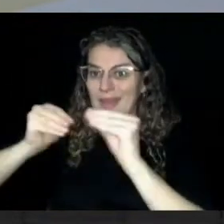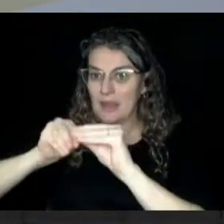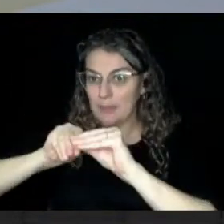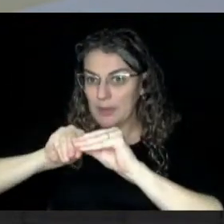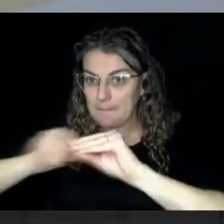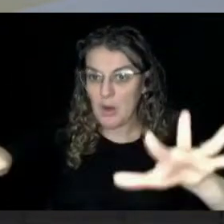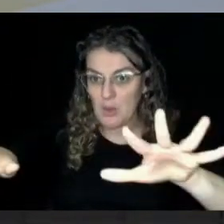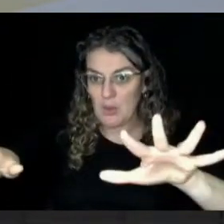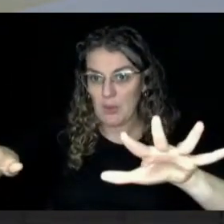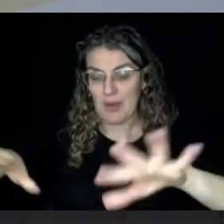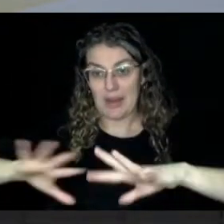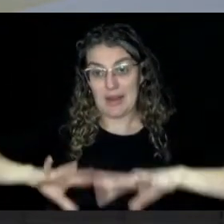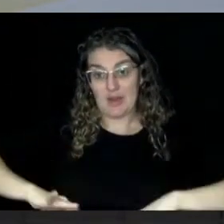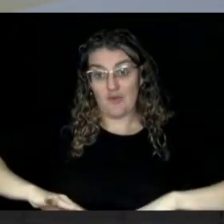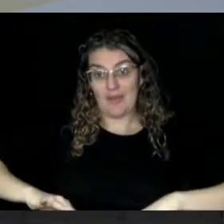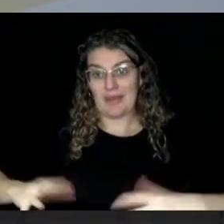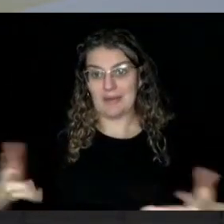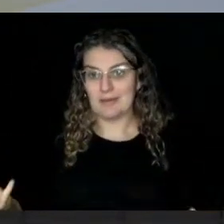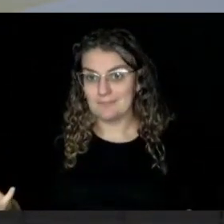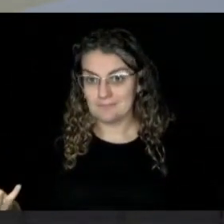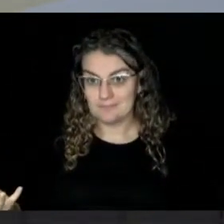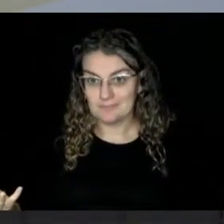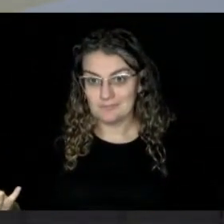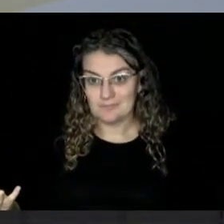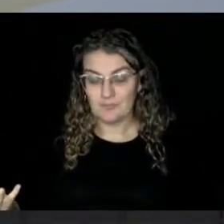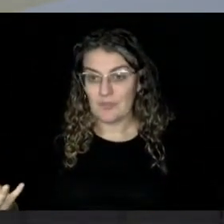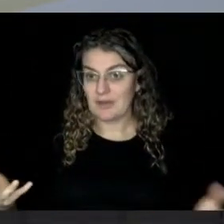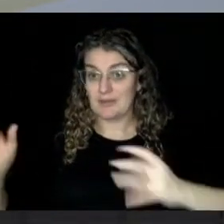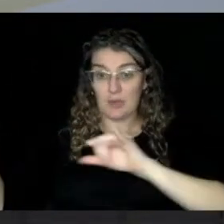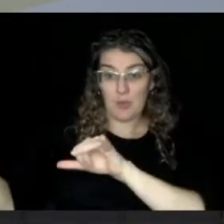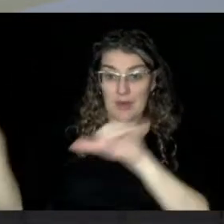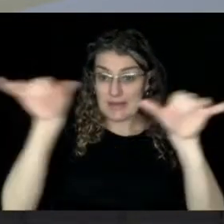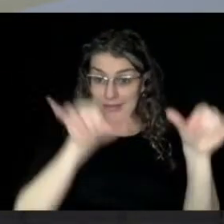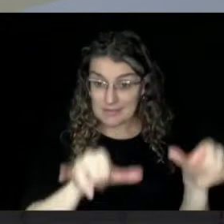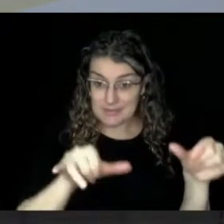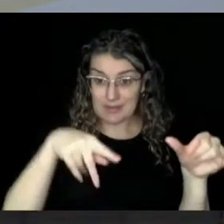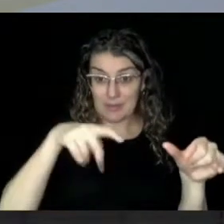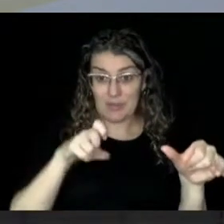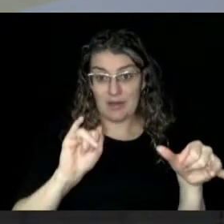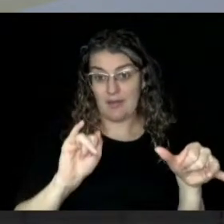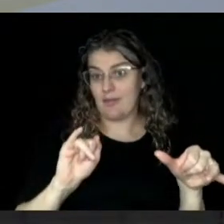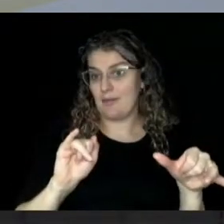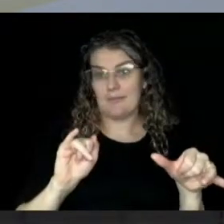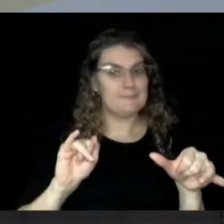activities and gatherings. So it's